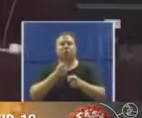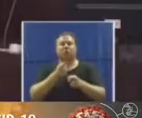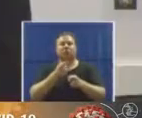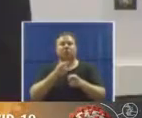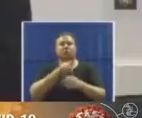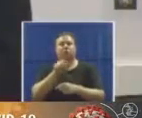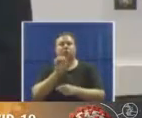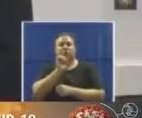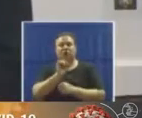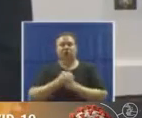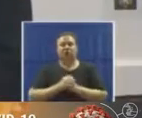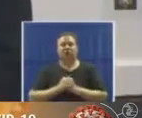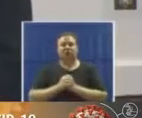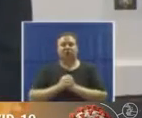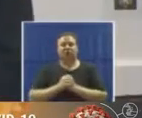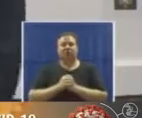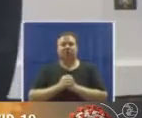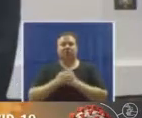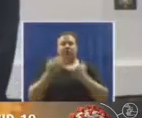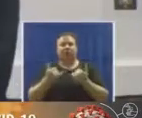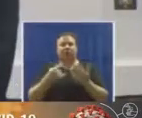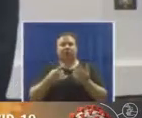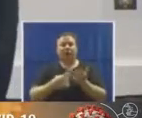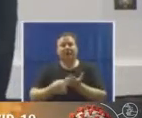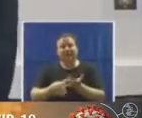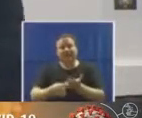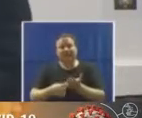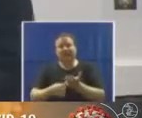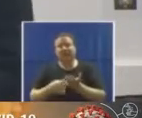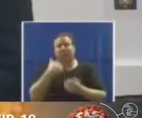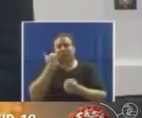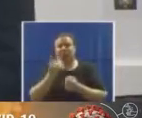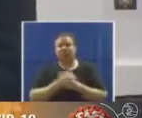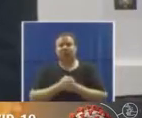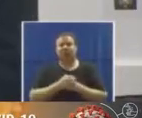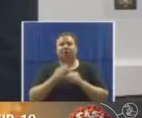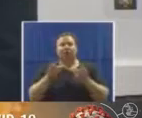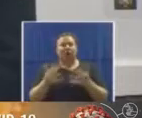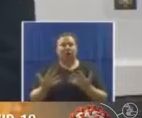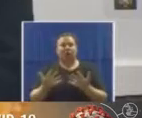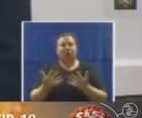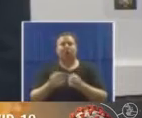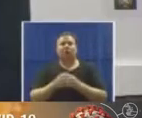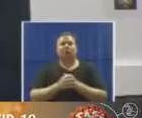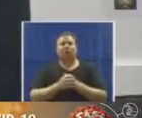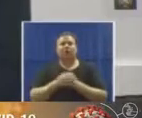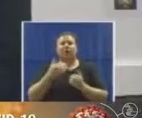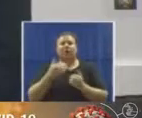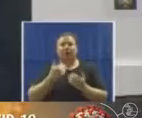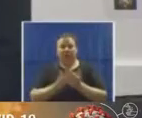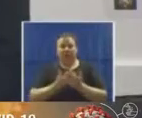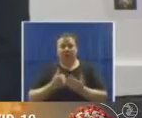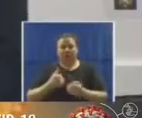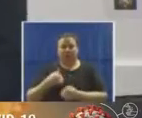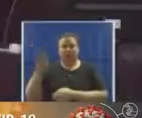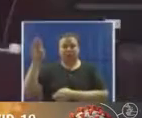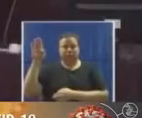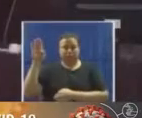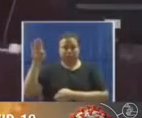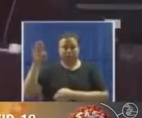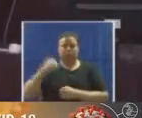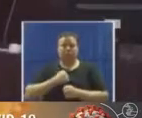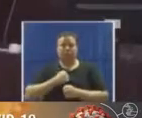question. Now he goes into a conversation with him. Thank you, Chair. I won't allow that. Thank you very much. Chair, may I then raise the point of order from Yes,